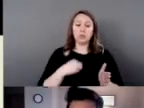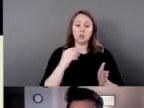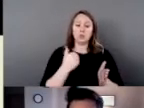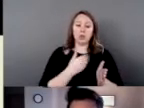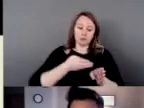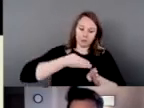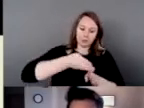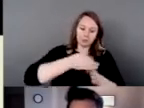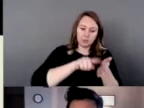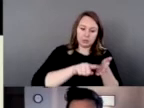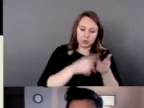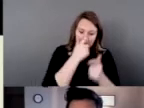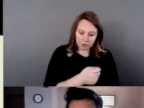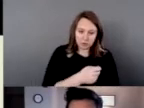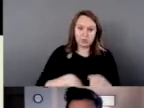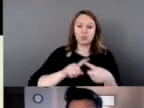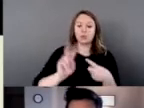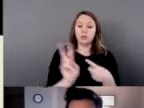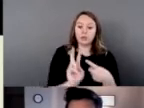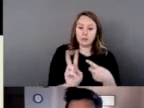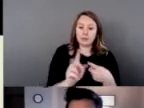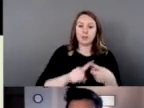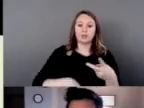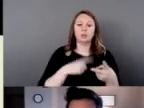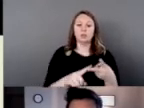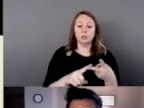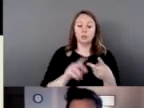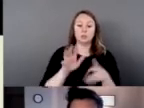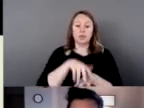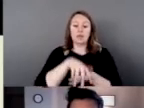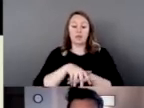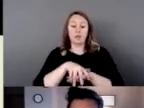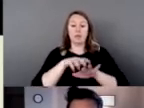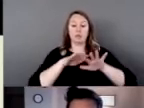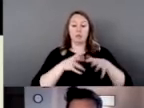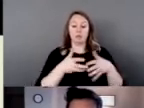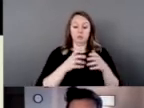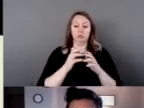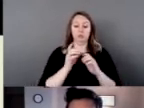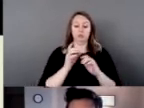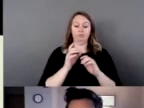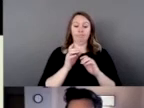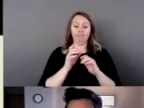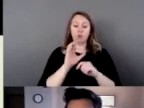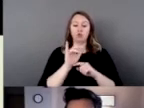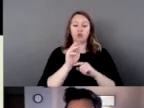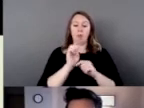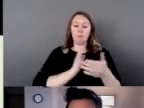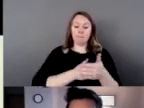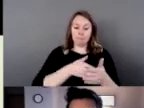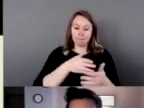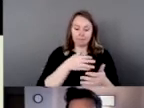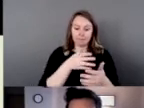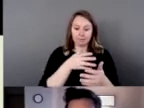victimization, Native American crime and victimization, underserved victimization. These are underserved